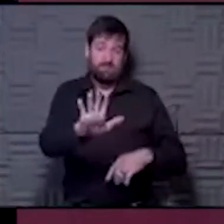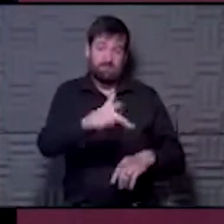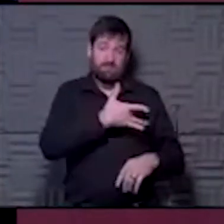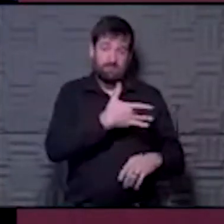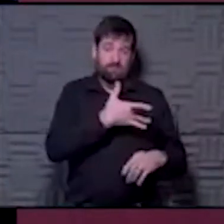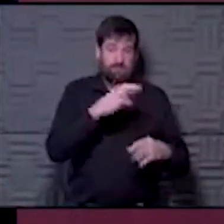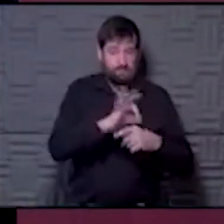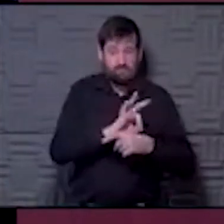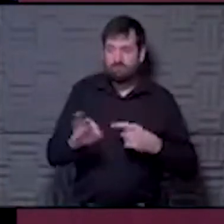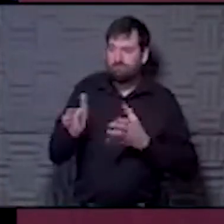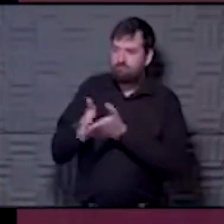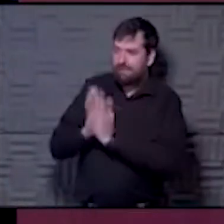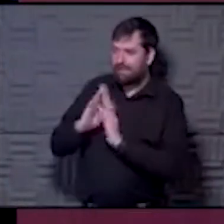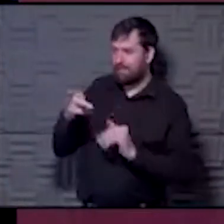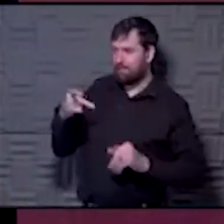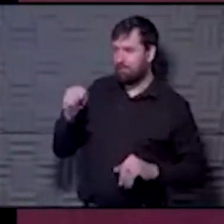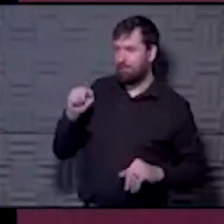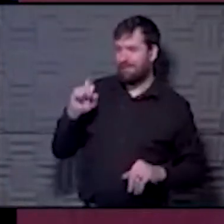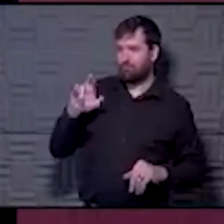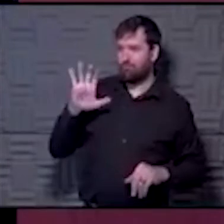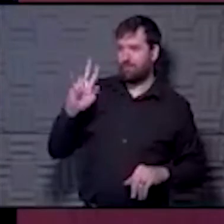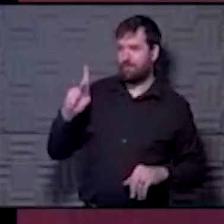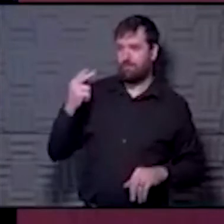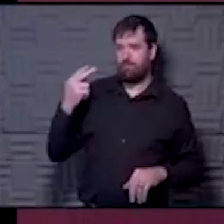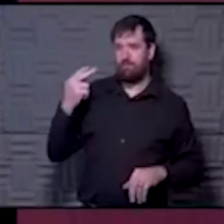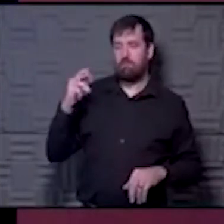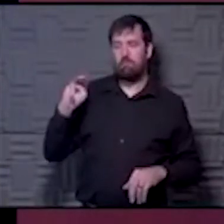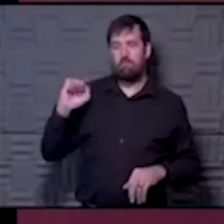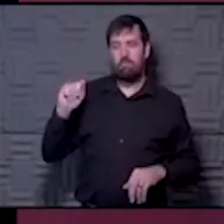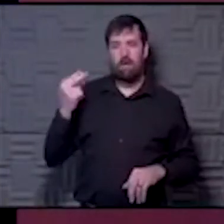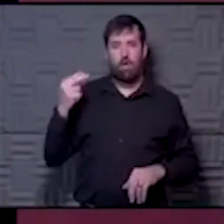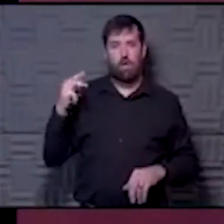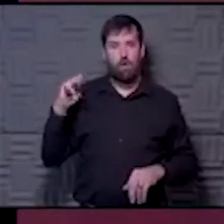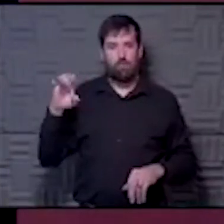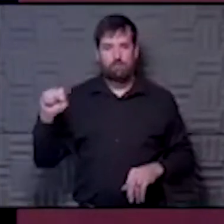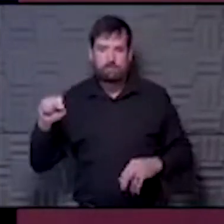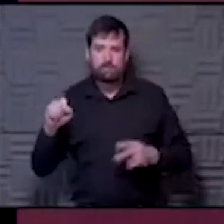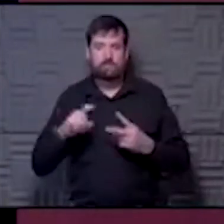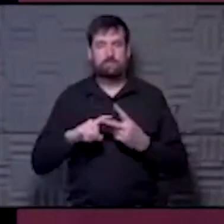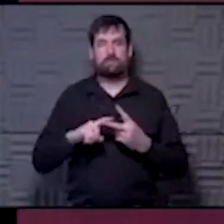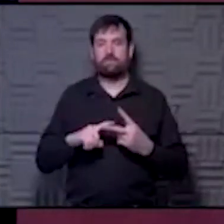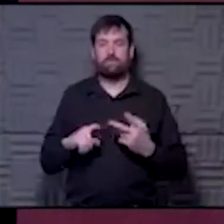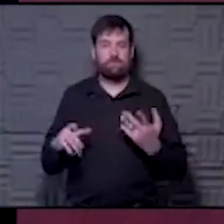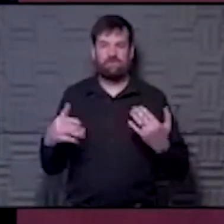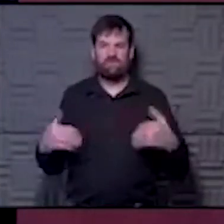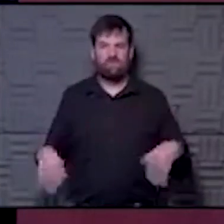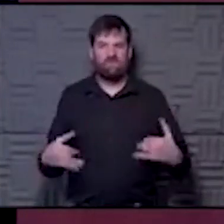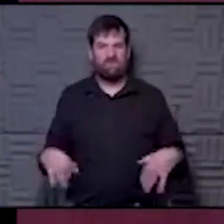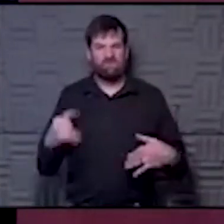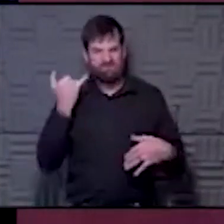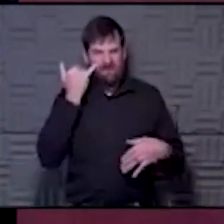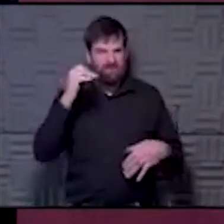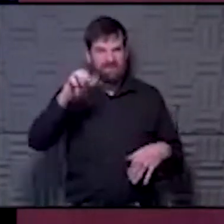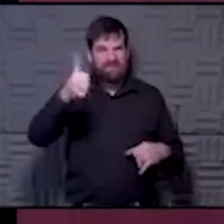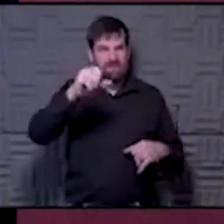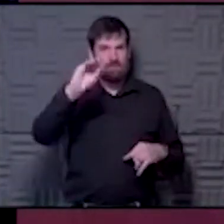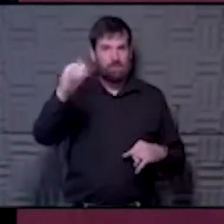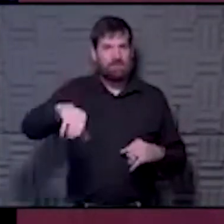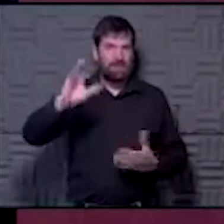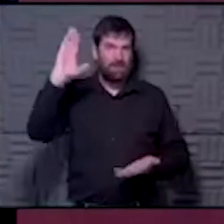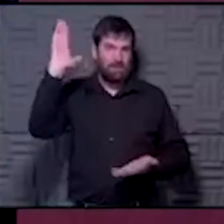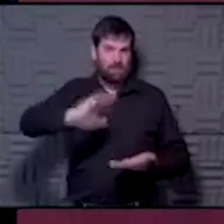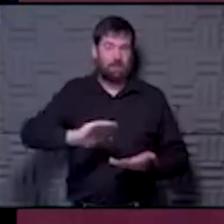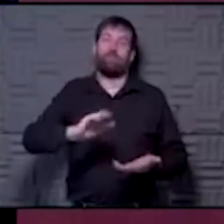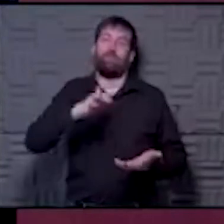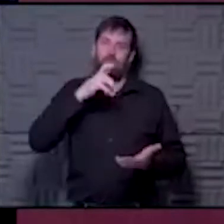ask Patrick Mahomes or the Chiefs or Tyrann Mathieu or someone like that, my gosh, if you drop 10% of your heart function, you're probably going